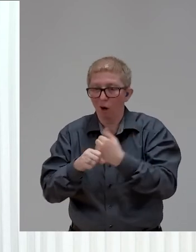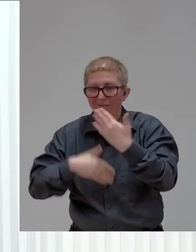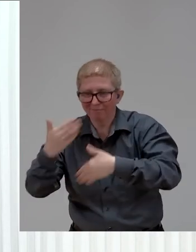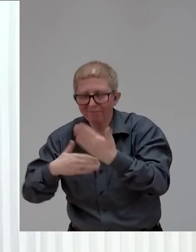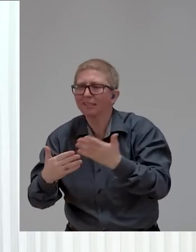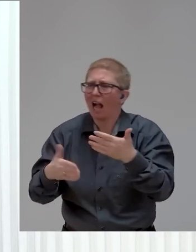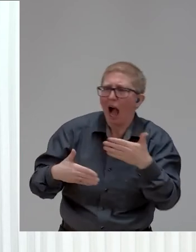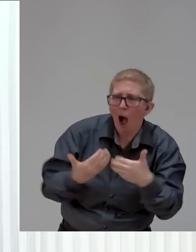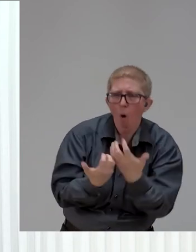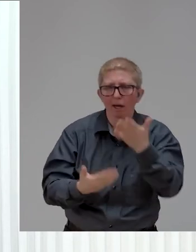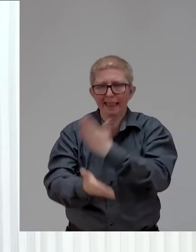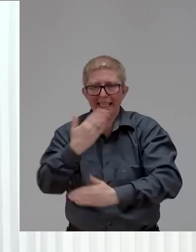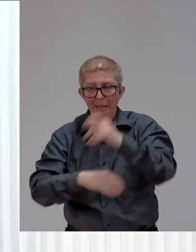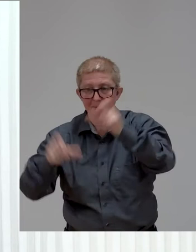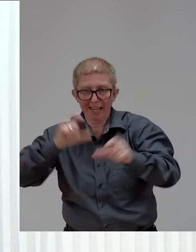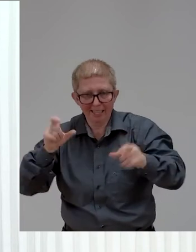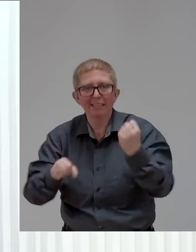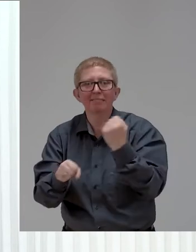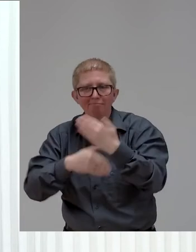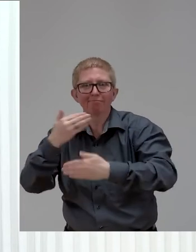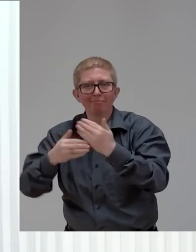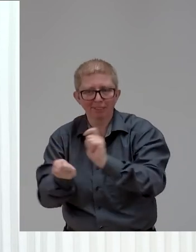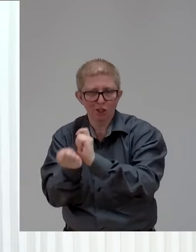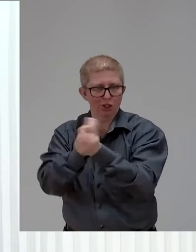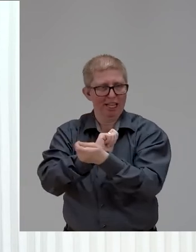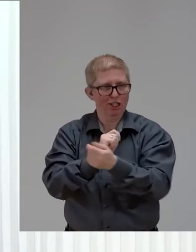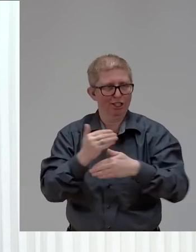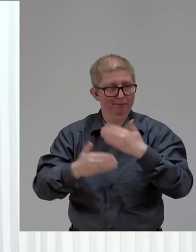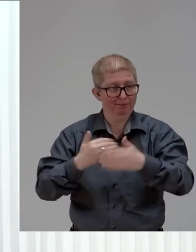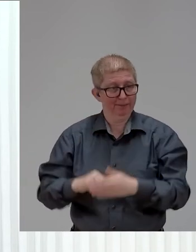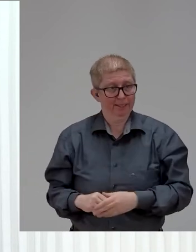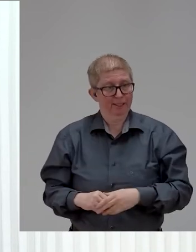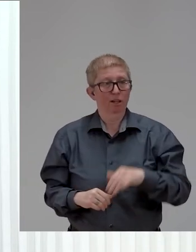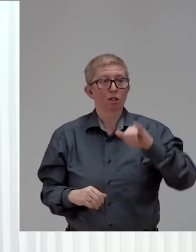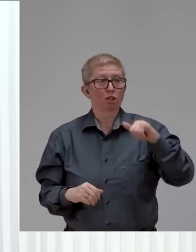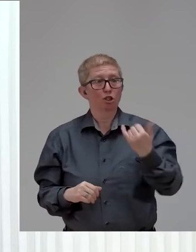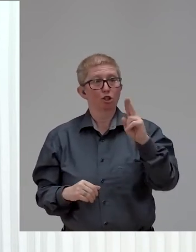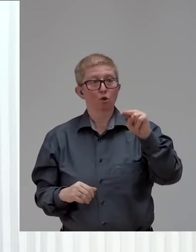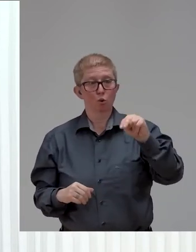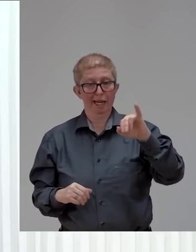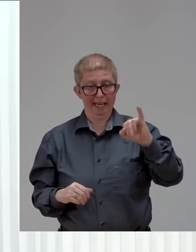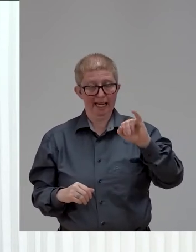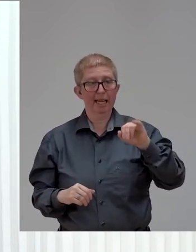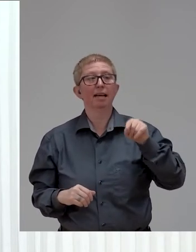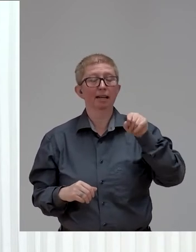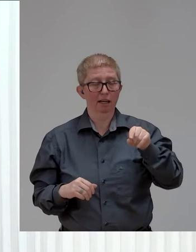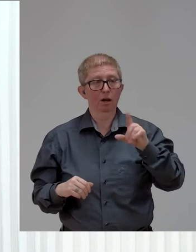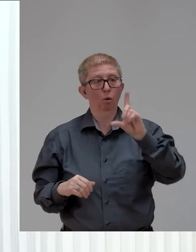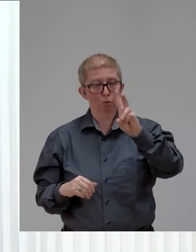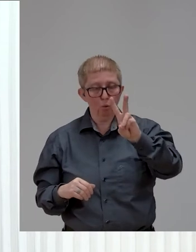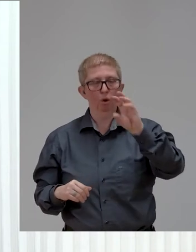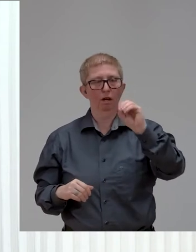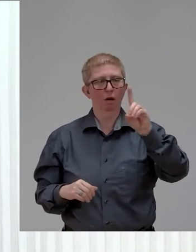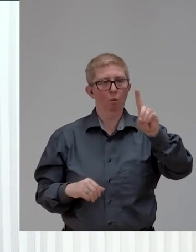Secretary General launched the UN Disability Inclusion Strategy, and last year, the General Assembly invited him to present